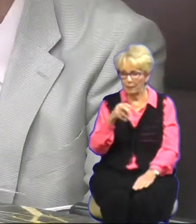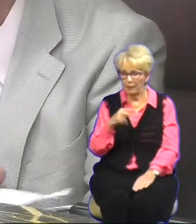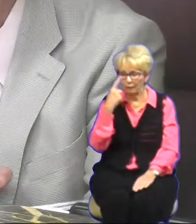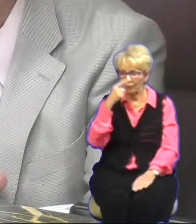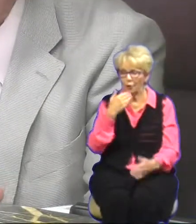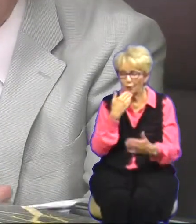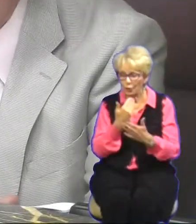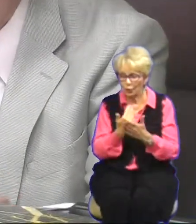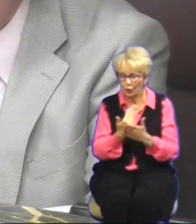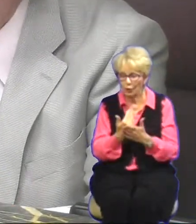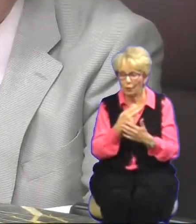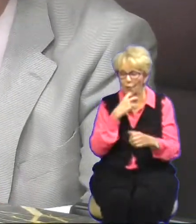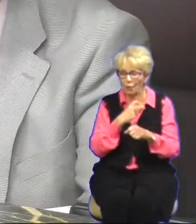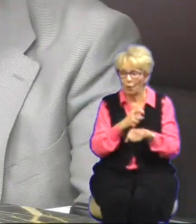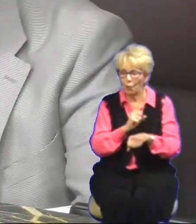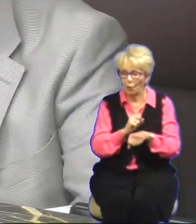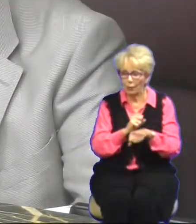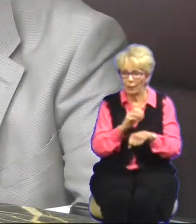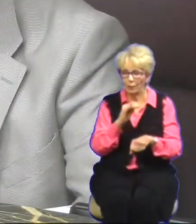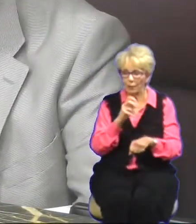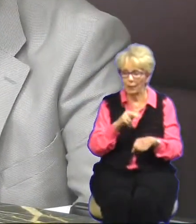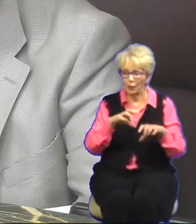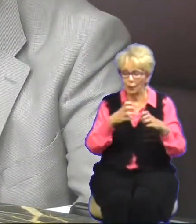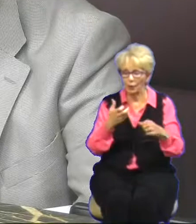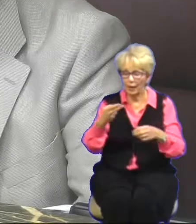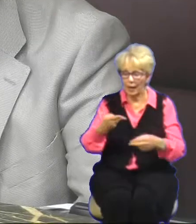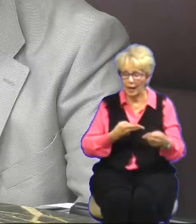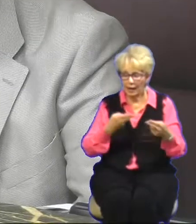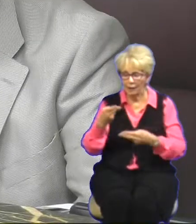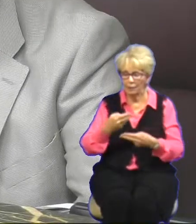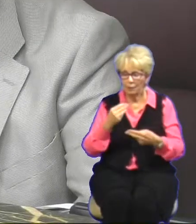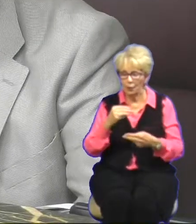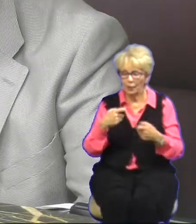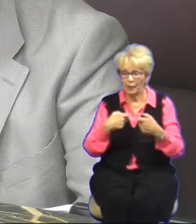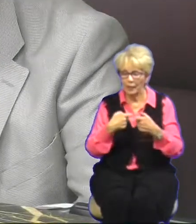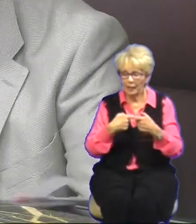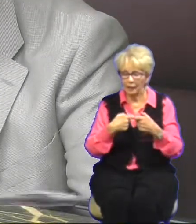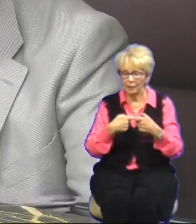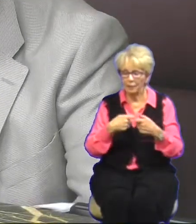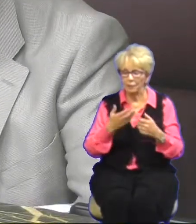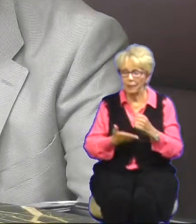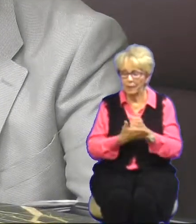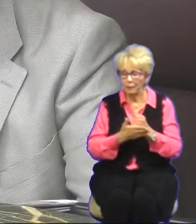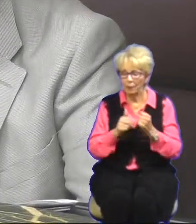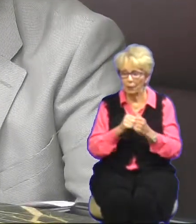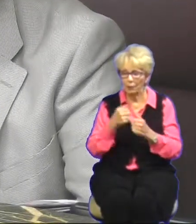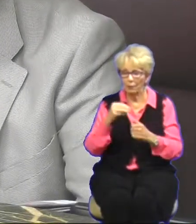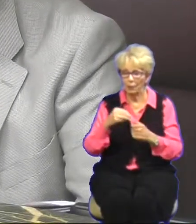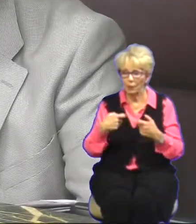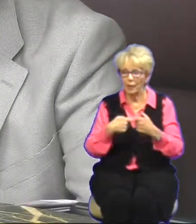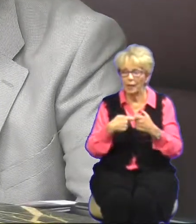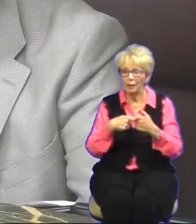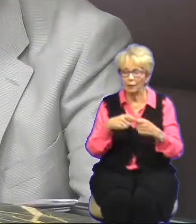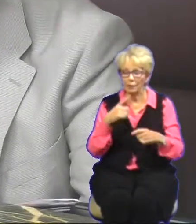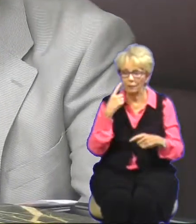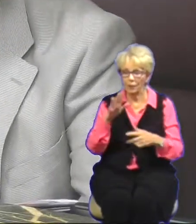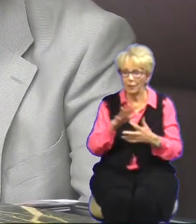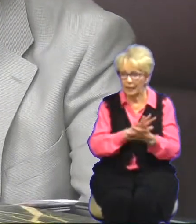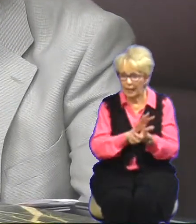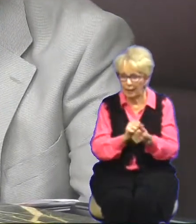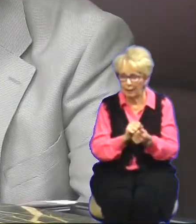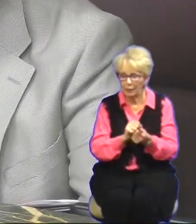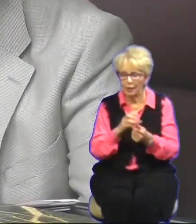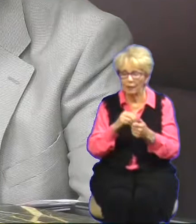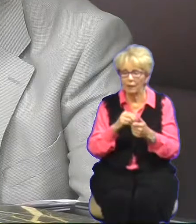for the good and hard work of Maiden's crew in hiring Morganton's electric department and helping Morganton's electric department repair damage